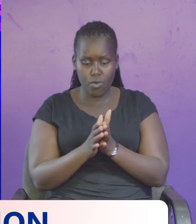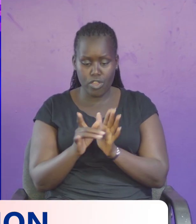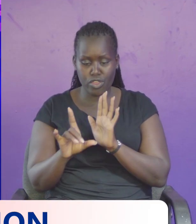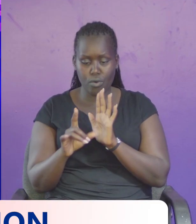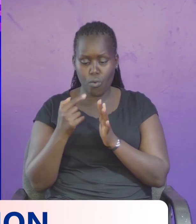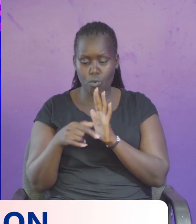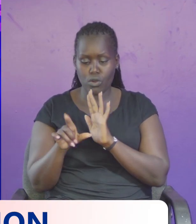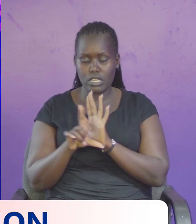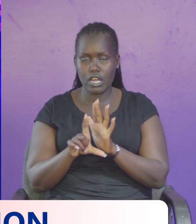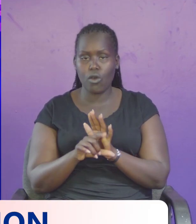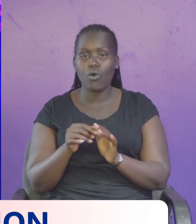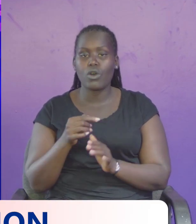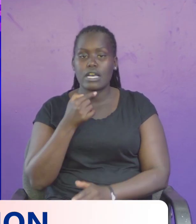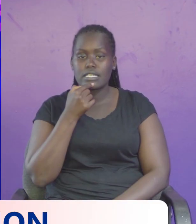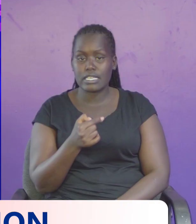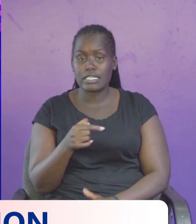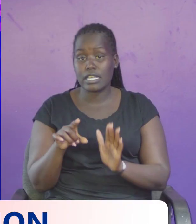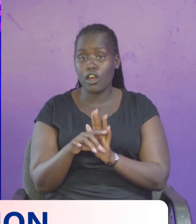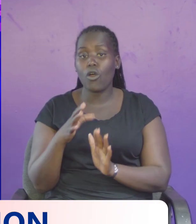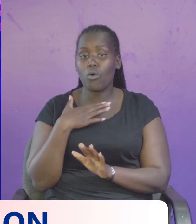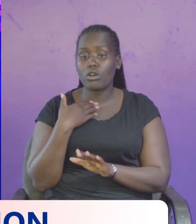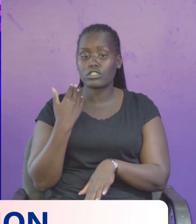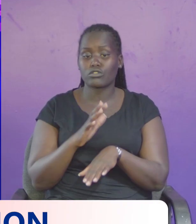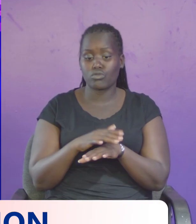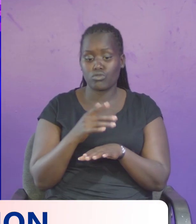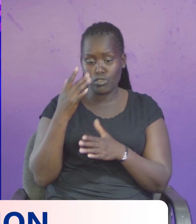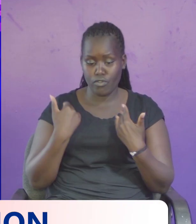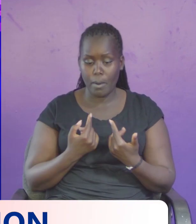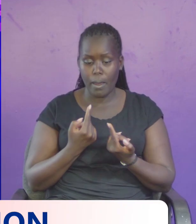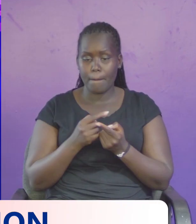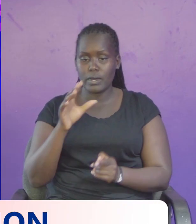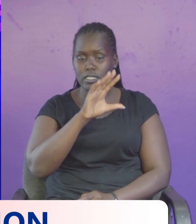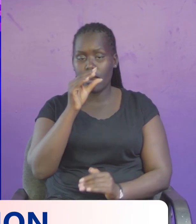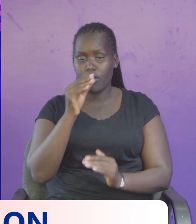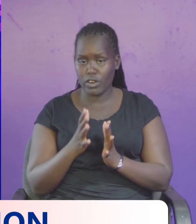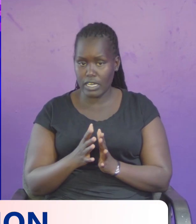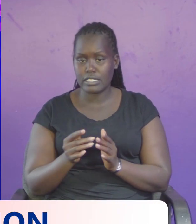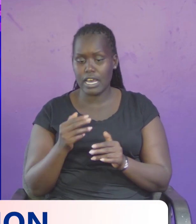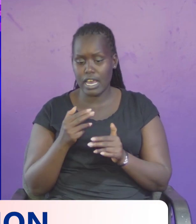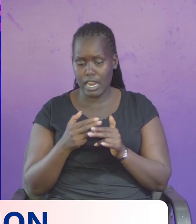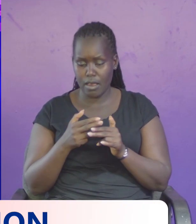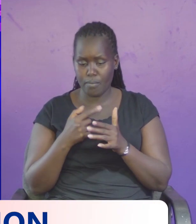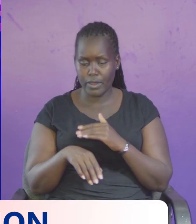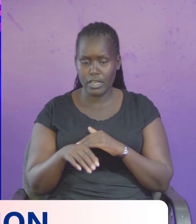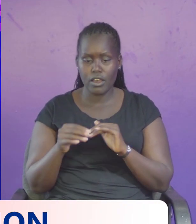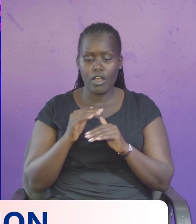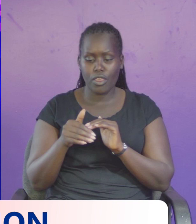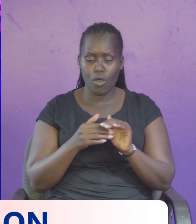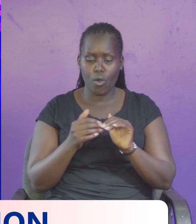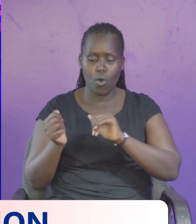law wants good for me. But you being the African, nowadays I call them the